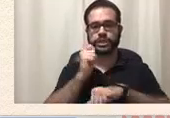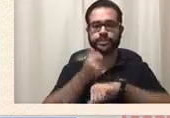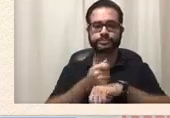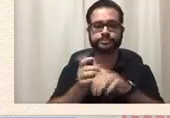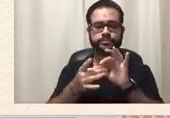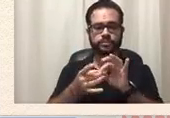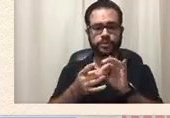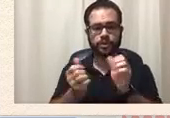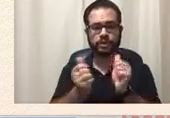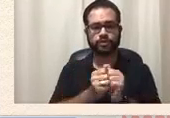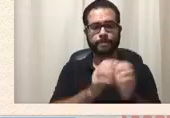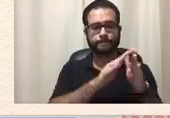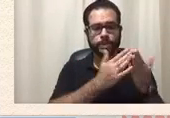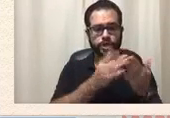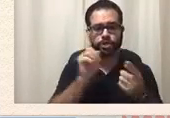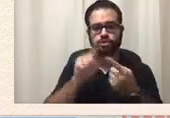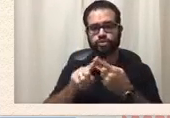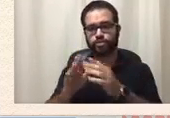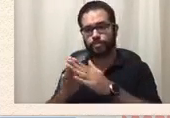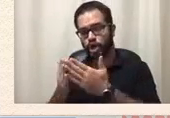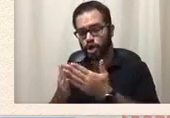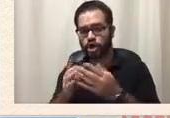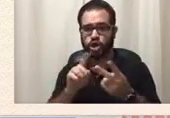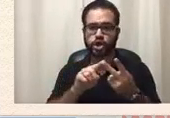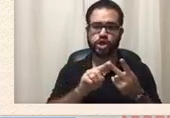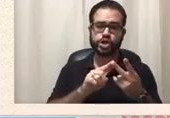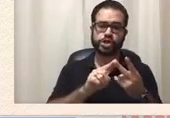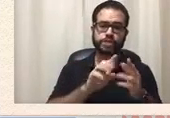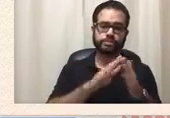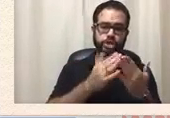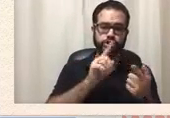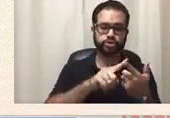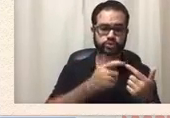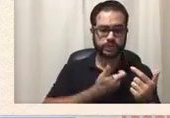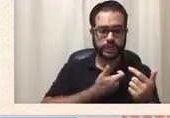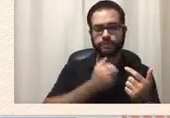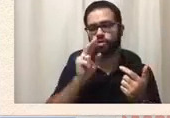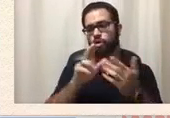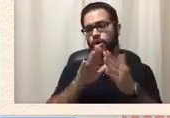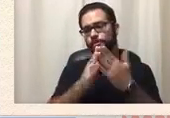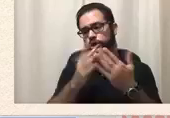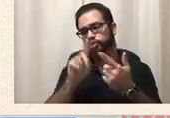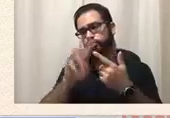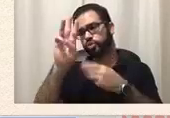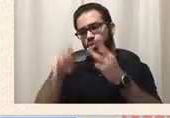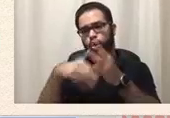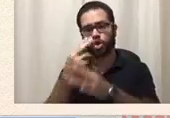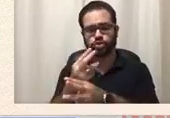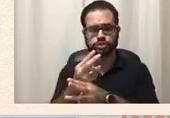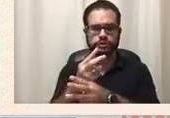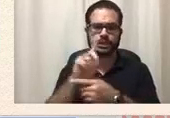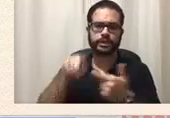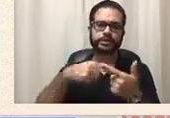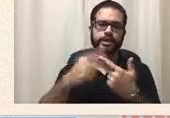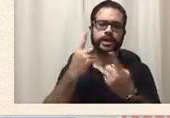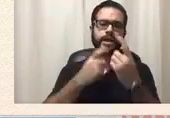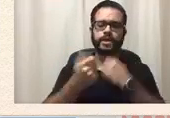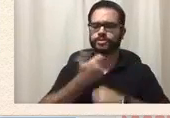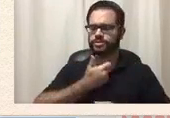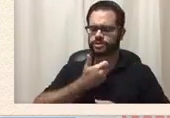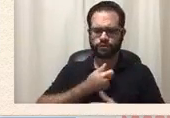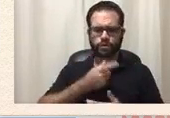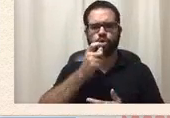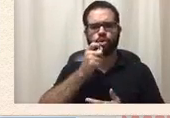text to self, or even text to world. You will then begin to ask yourself questions like, who is in the story? What is the